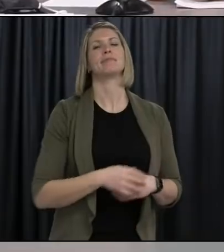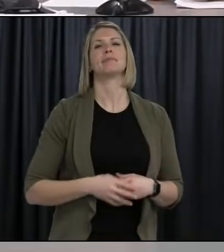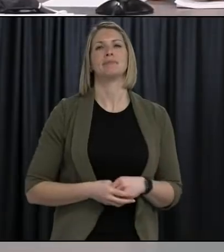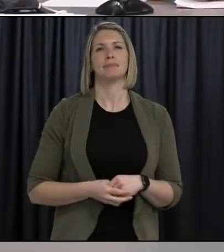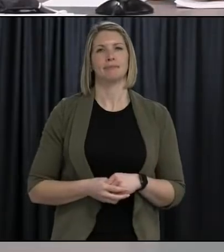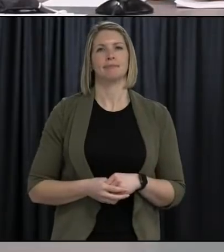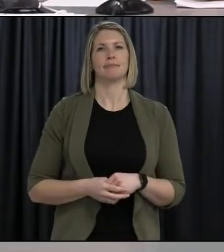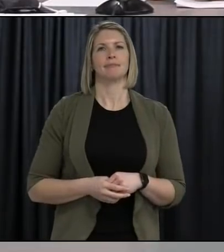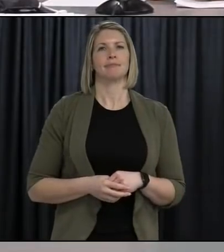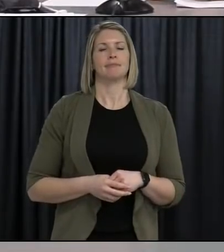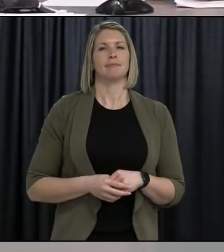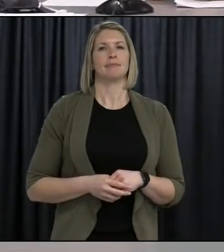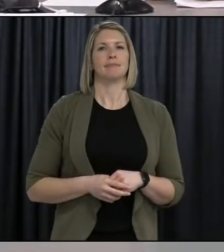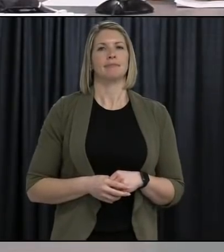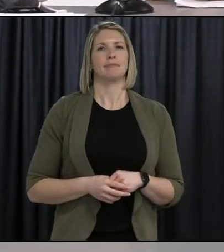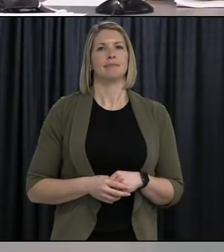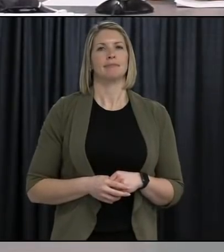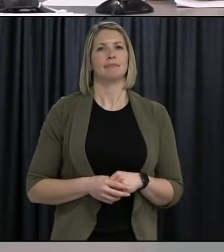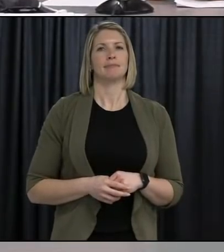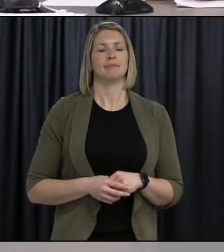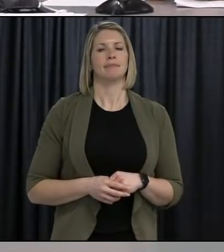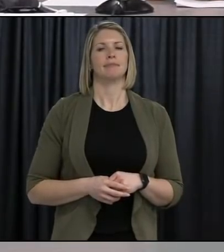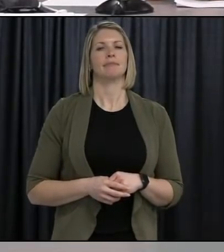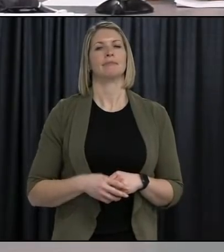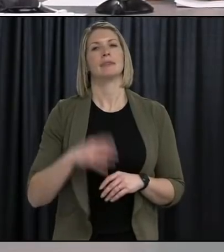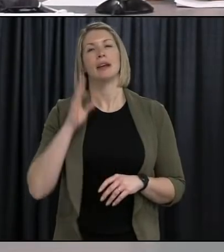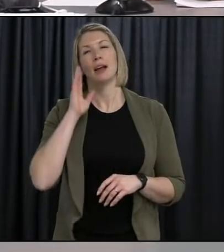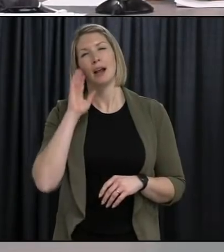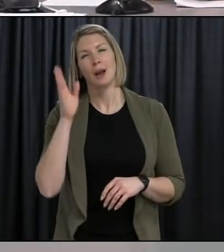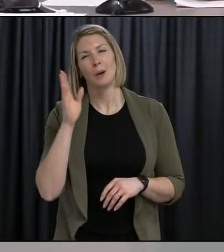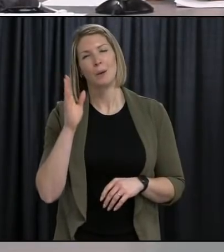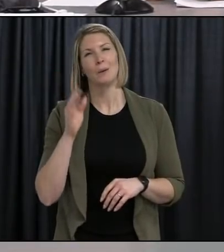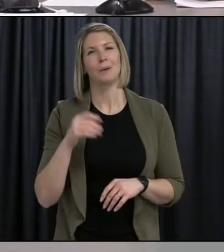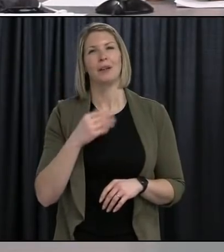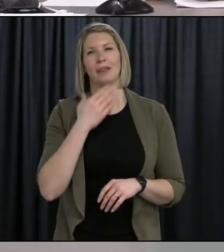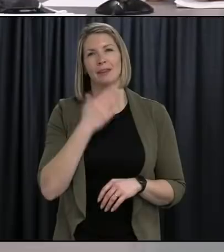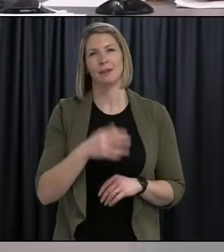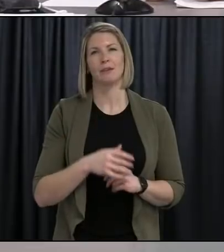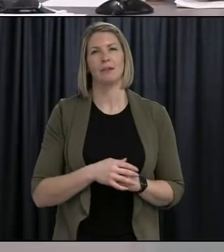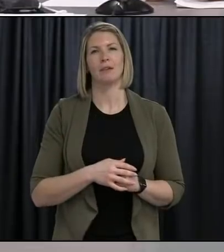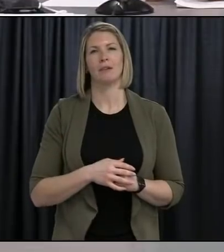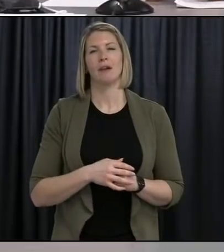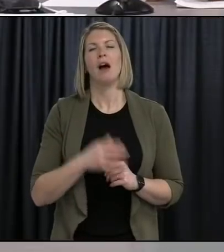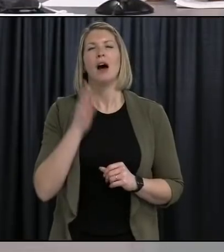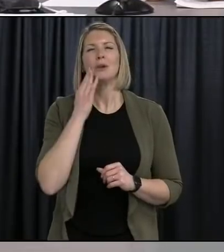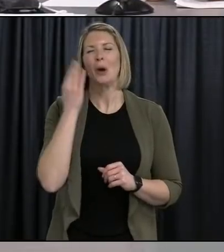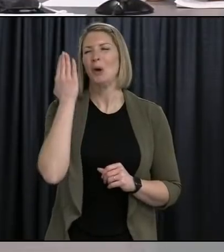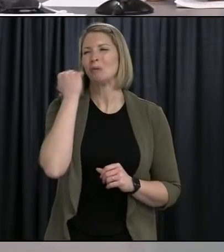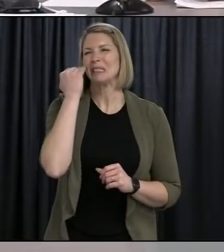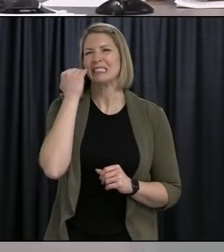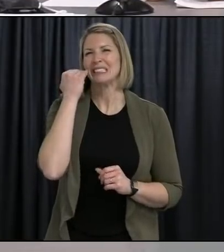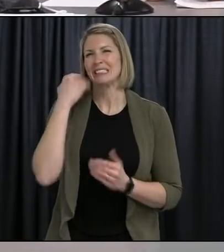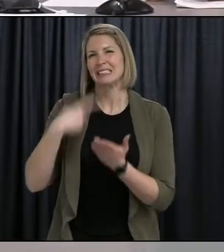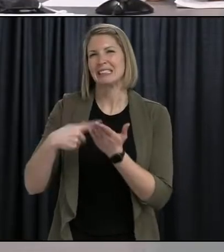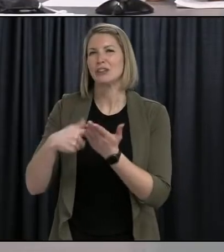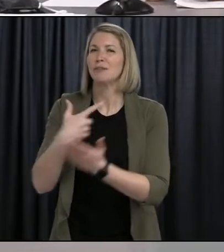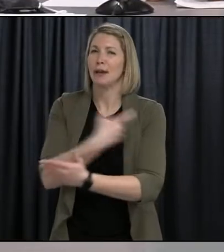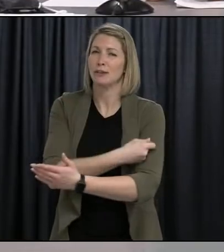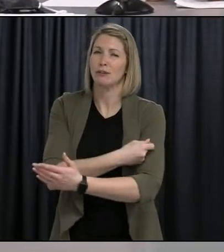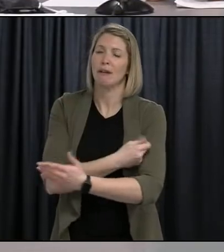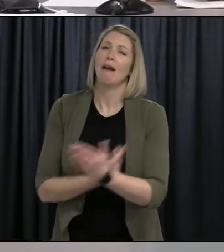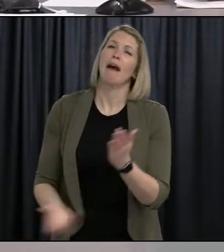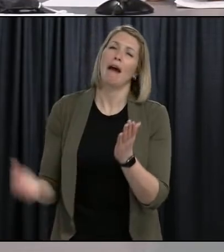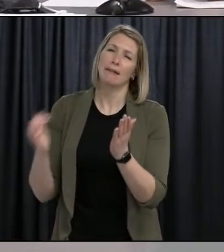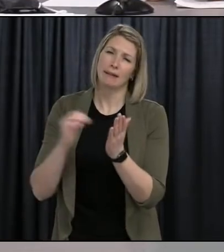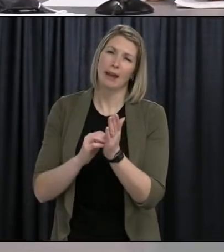Hello, thank you. I know we just talked a whole bunch about it, but I'd like to talk about vaccination again for a moment if we could. I think we all